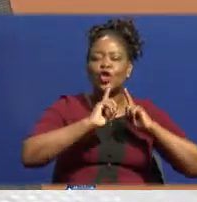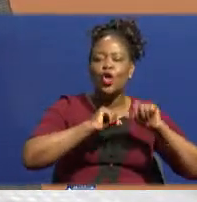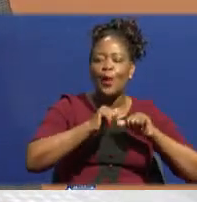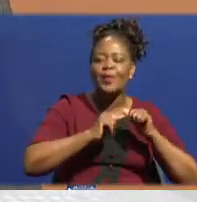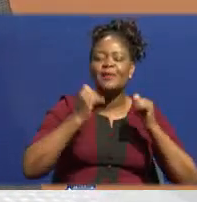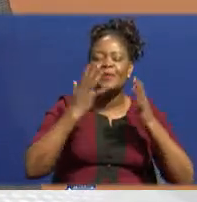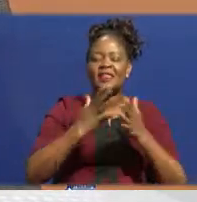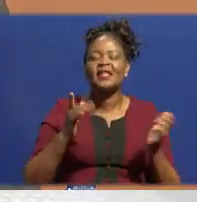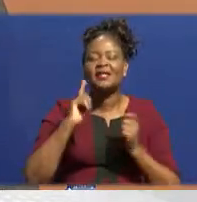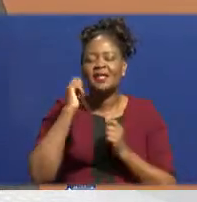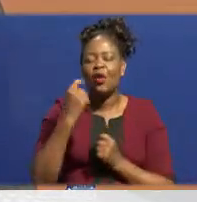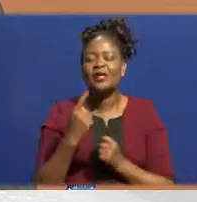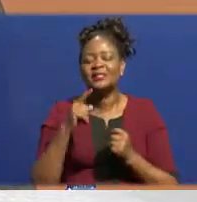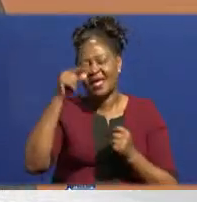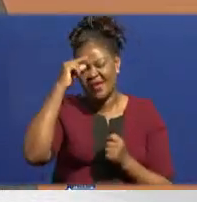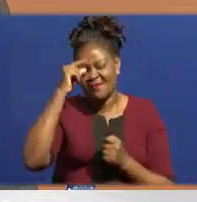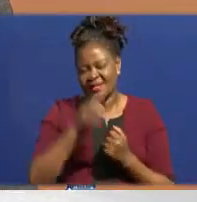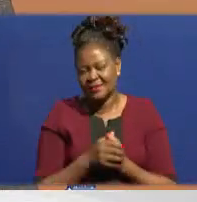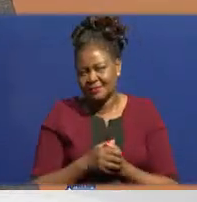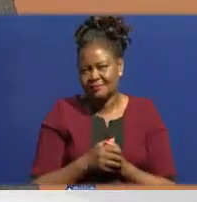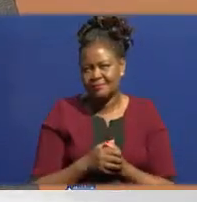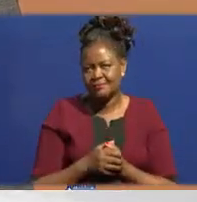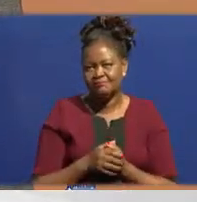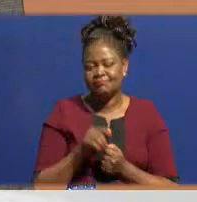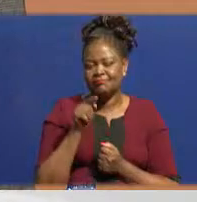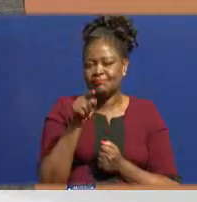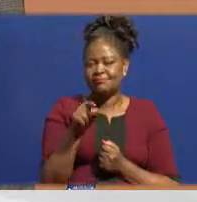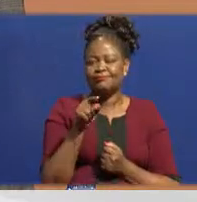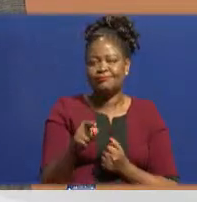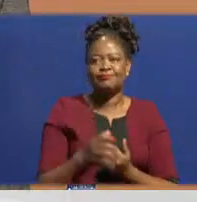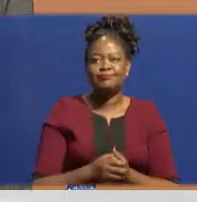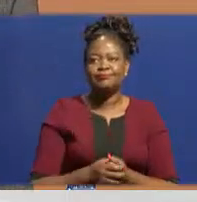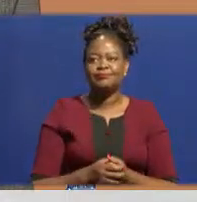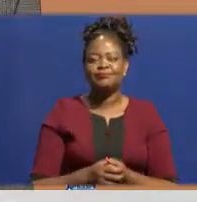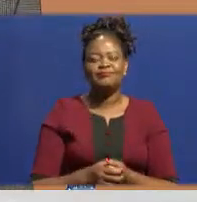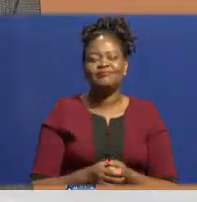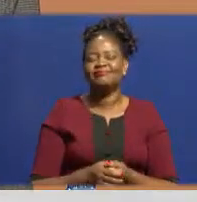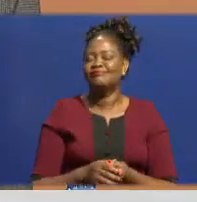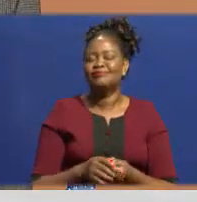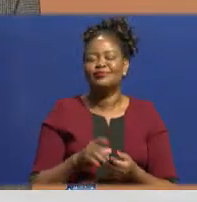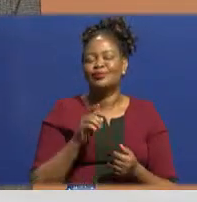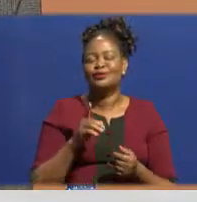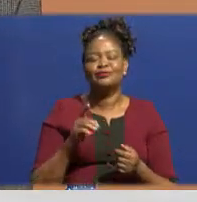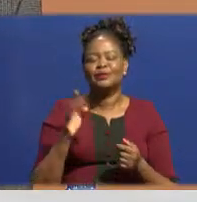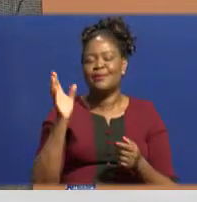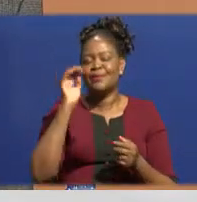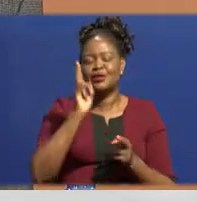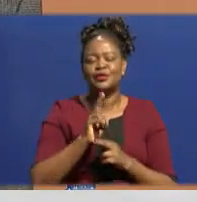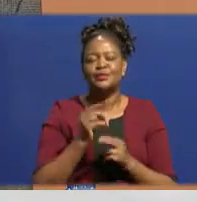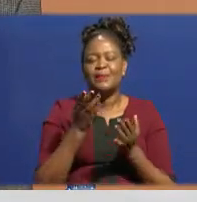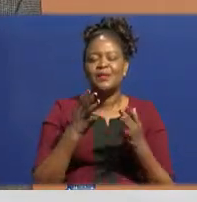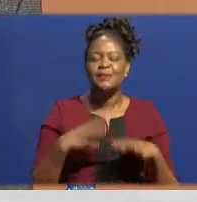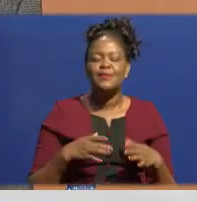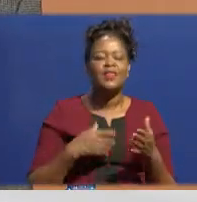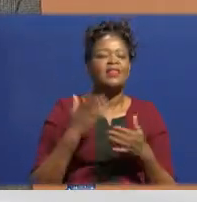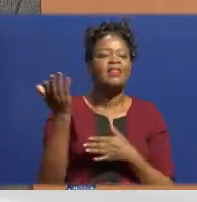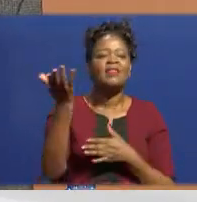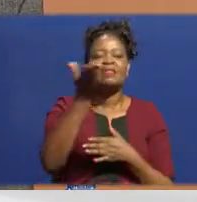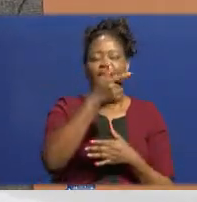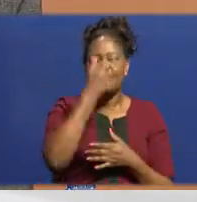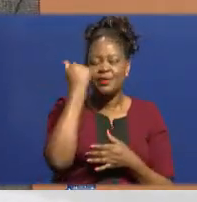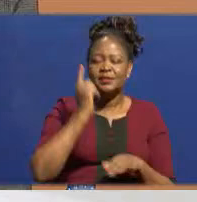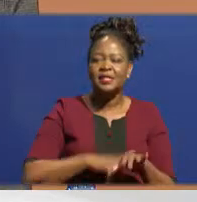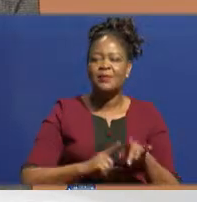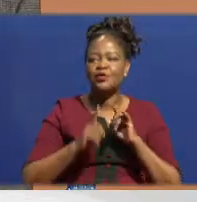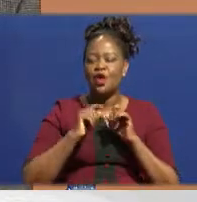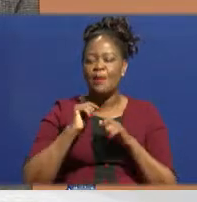Kwanza government, there's a fertilizer. Mm-hmm. It was bound to be abused by businessmen outside there. Because when you